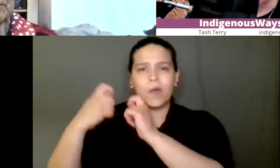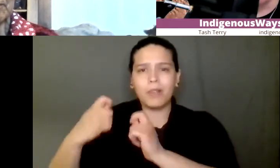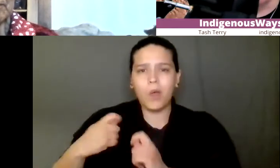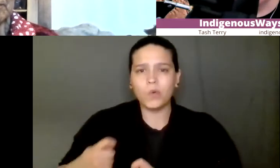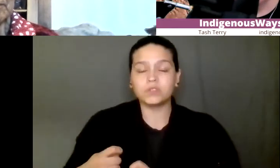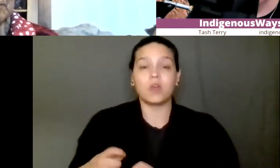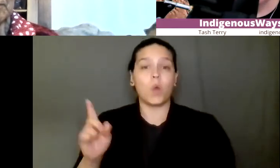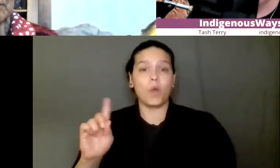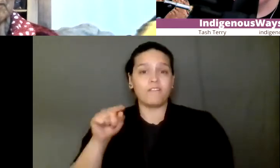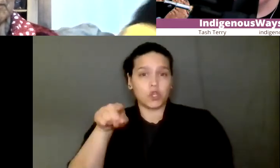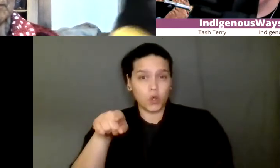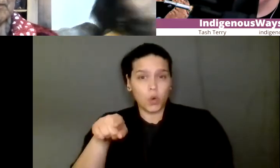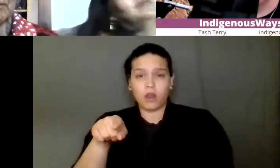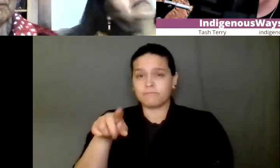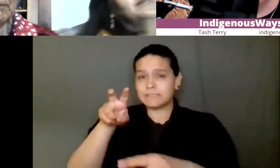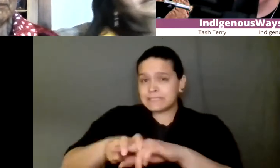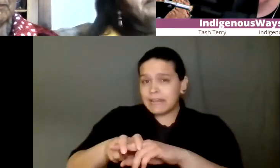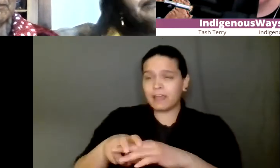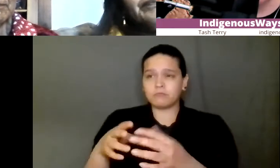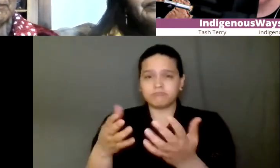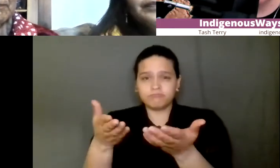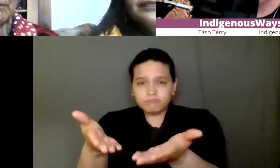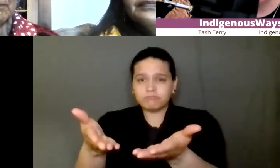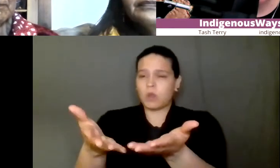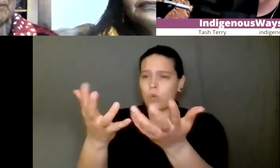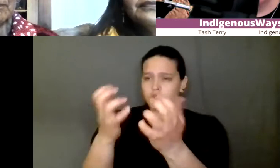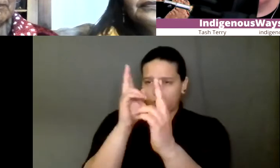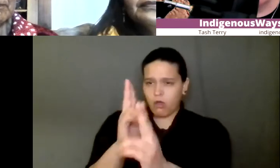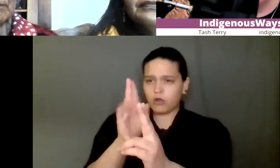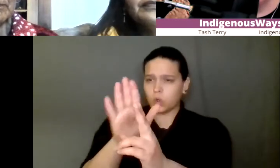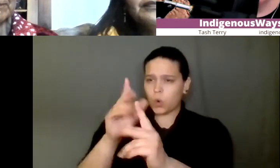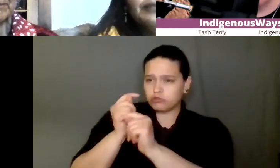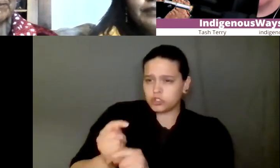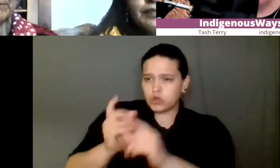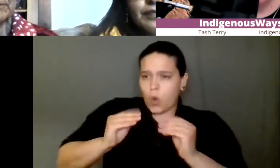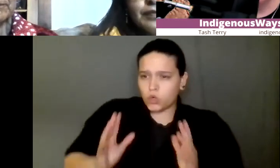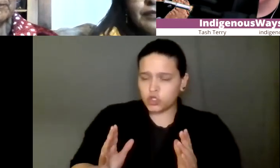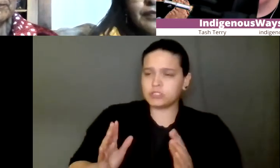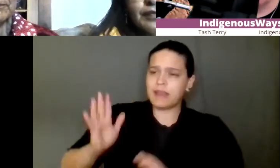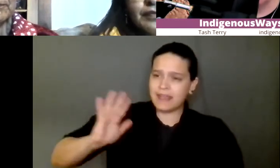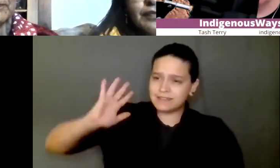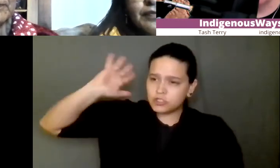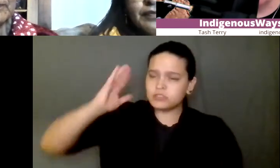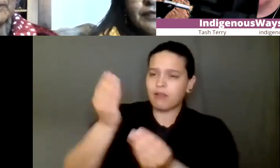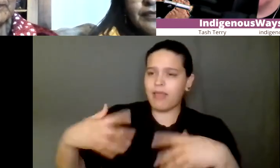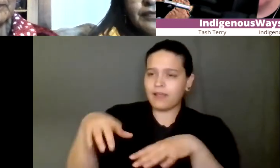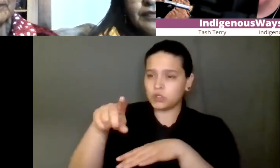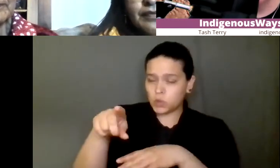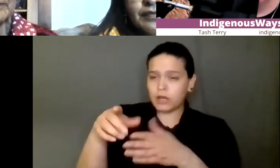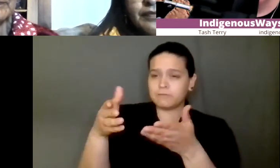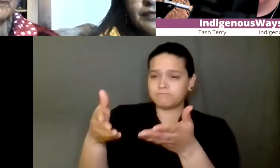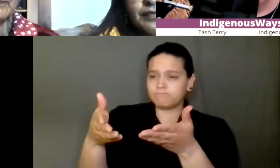to acknowledge your traditional owners and ancestors of the lands you are at, so we could all be